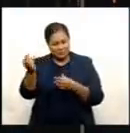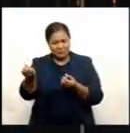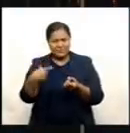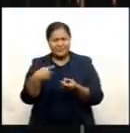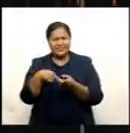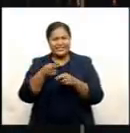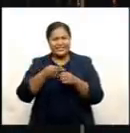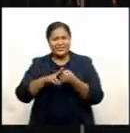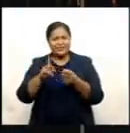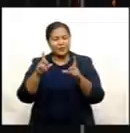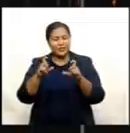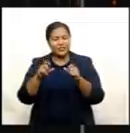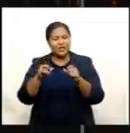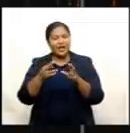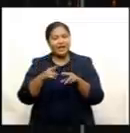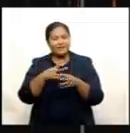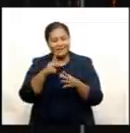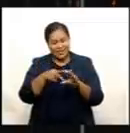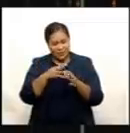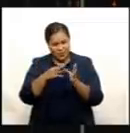pictures and videos. Email